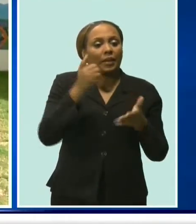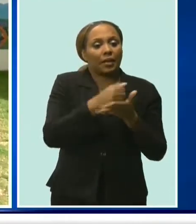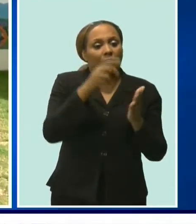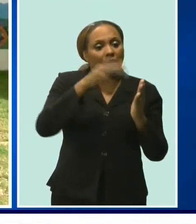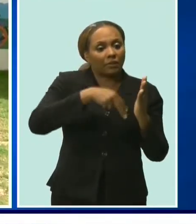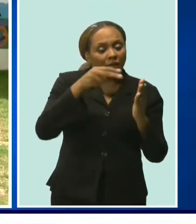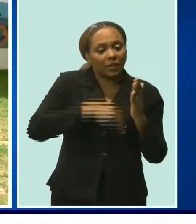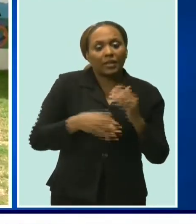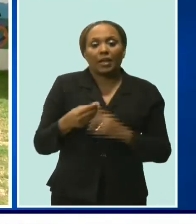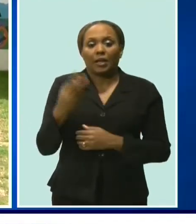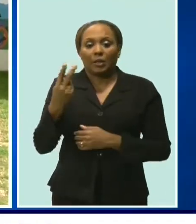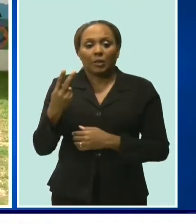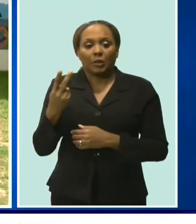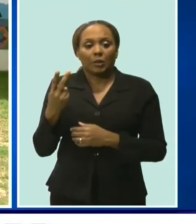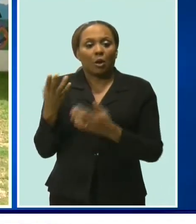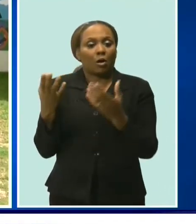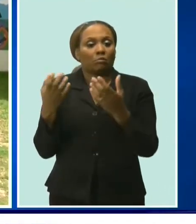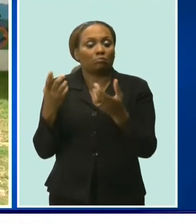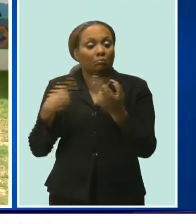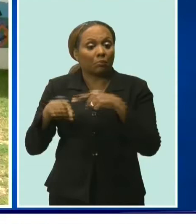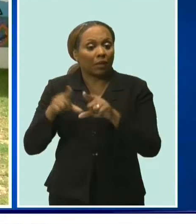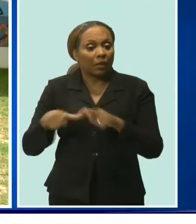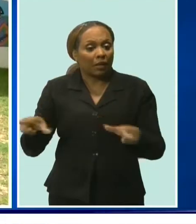sign language persons. And then we have